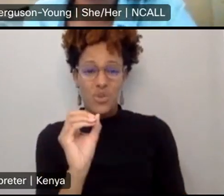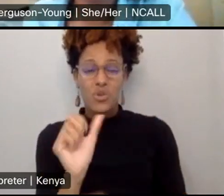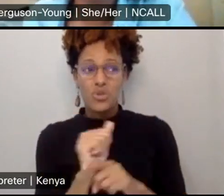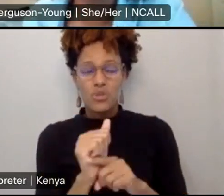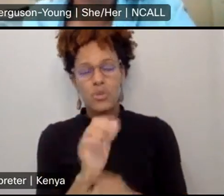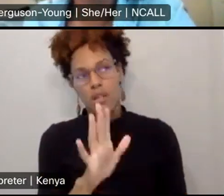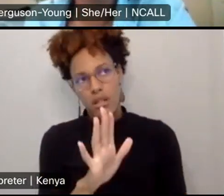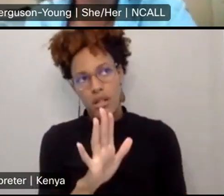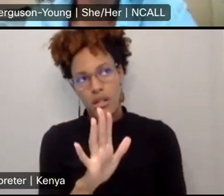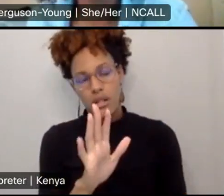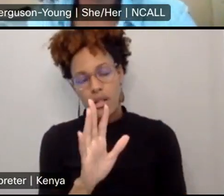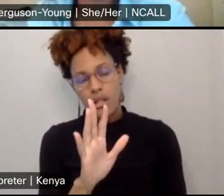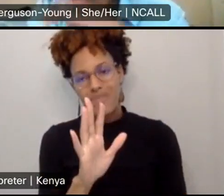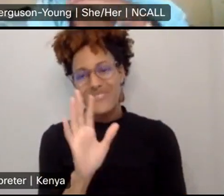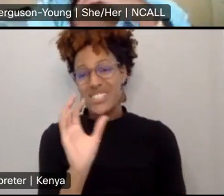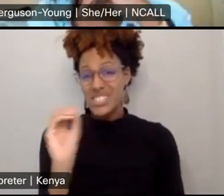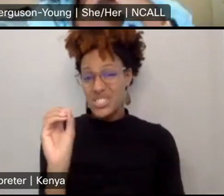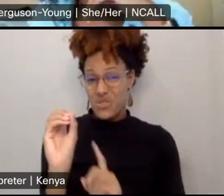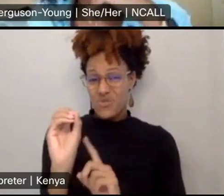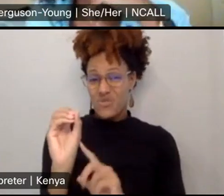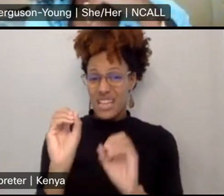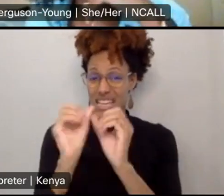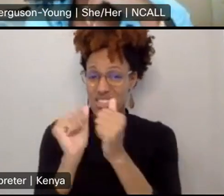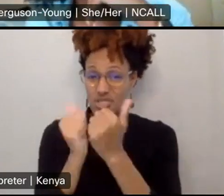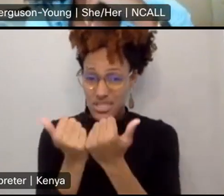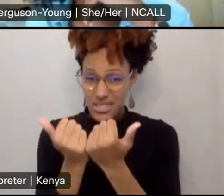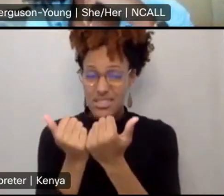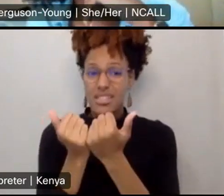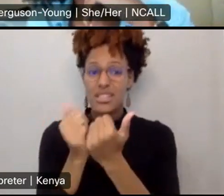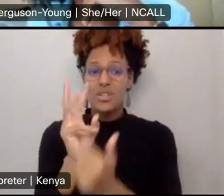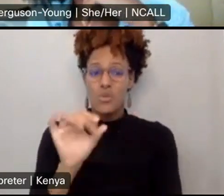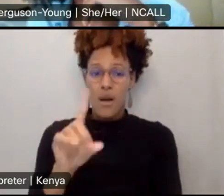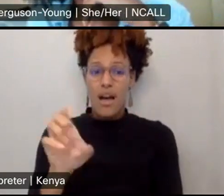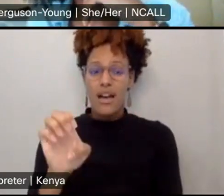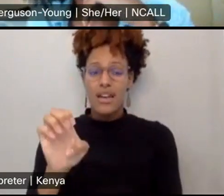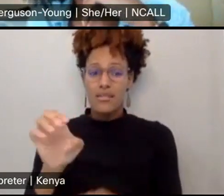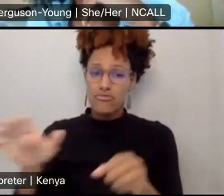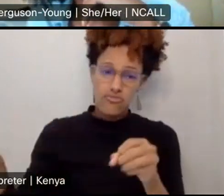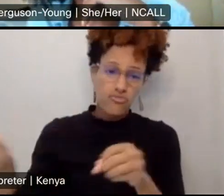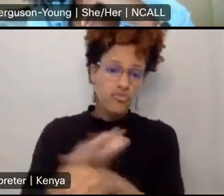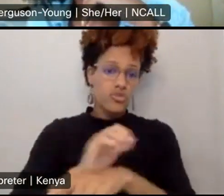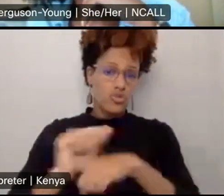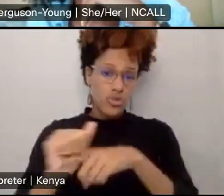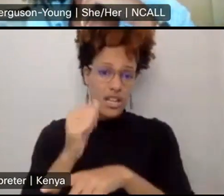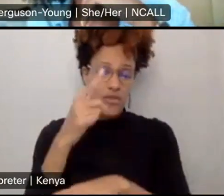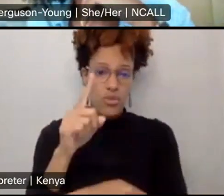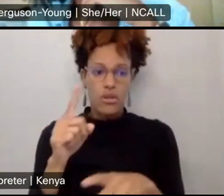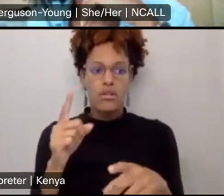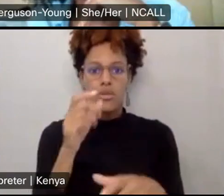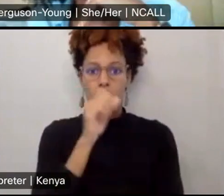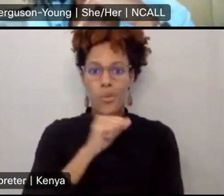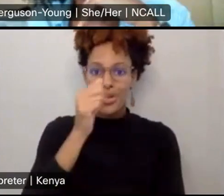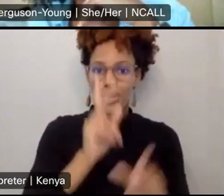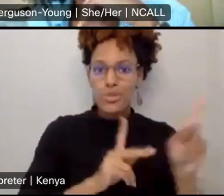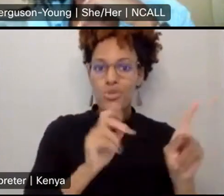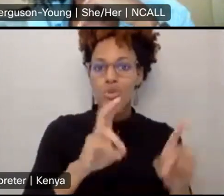least zero agency-wide all staff trainings for elder abuse or adult